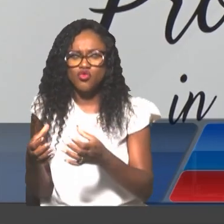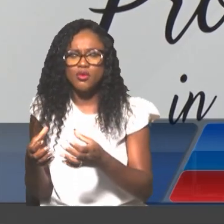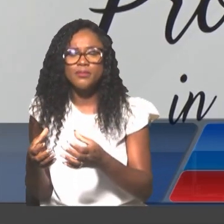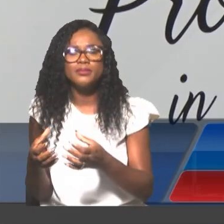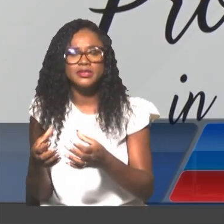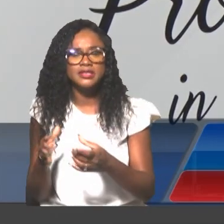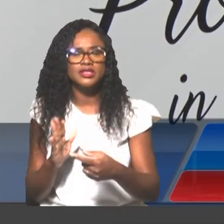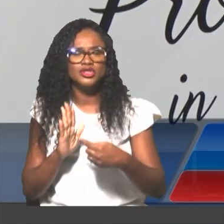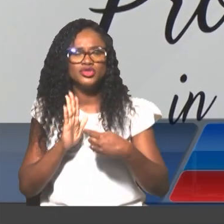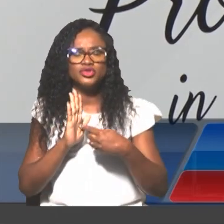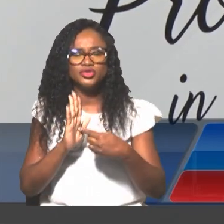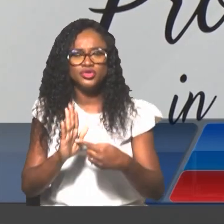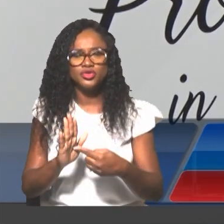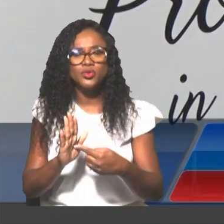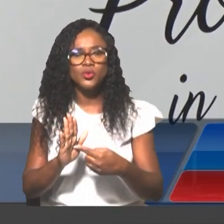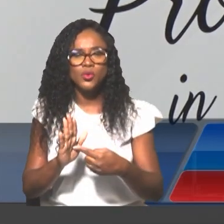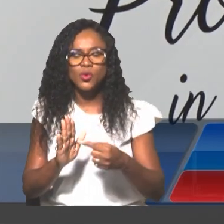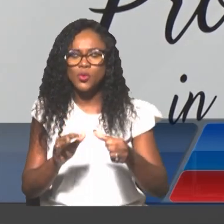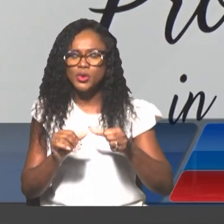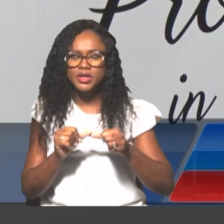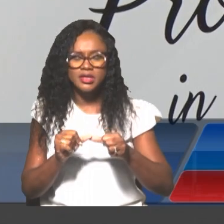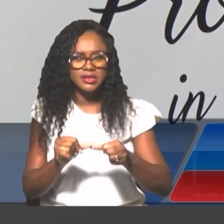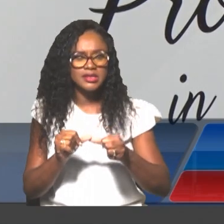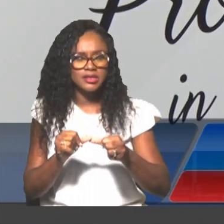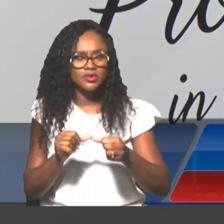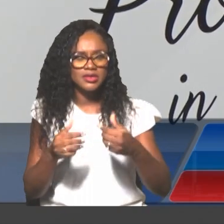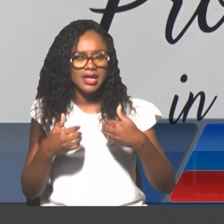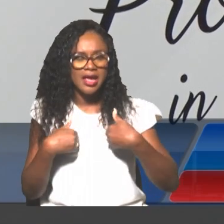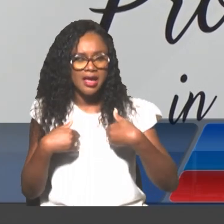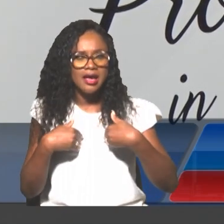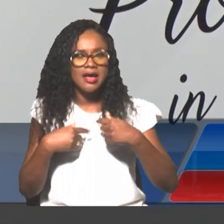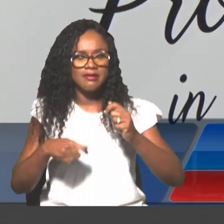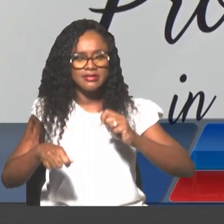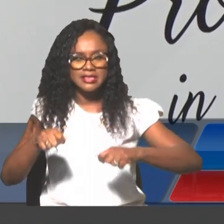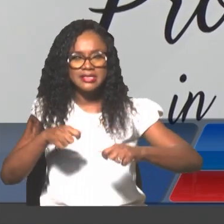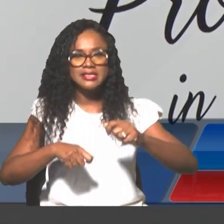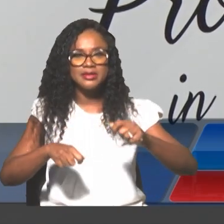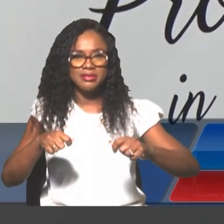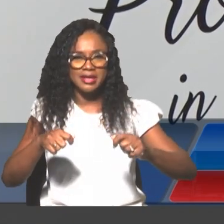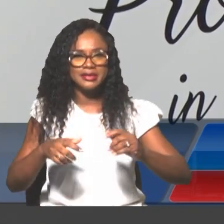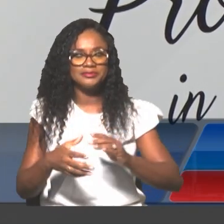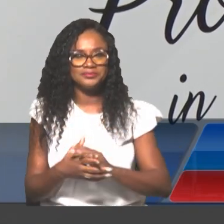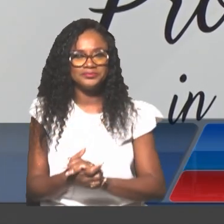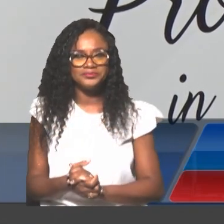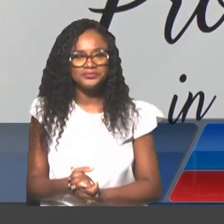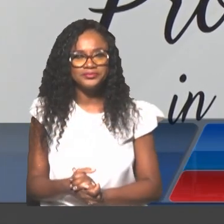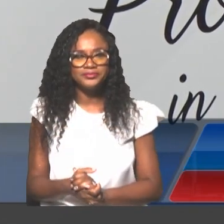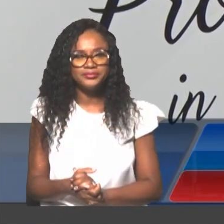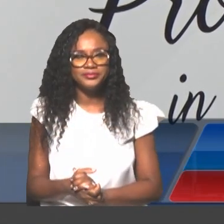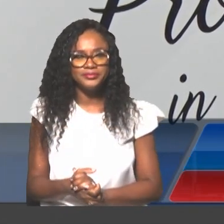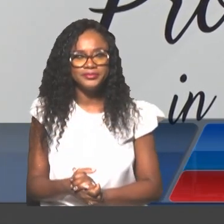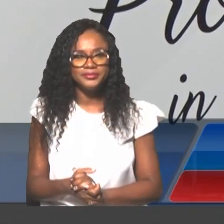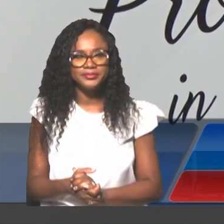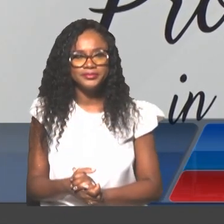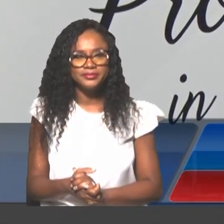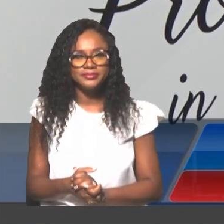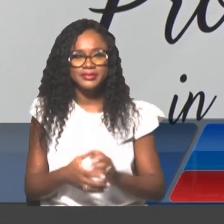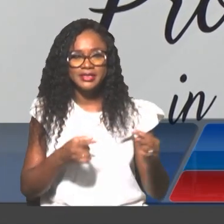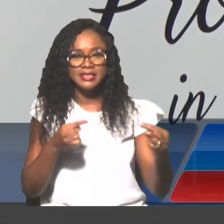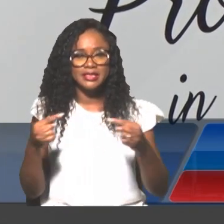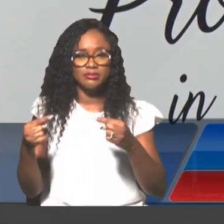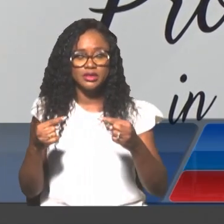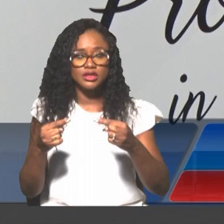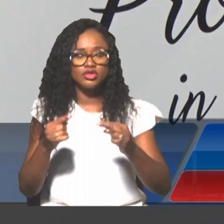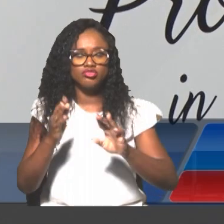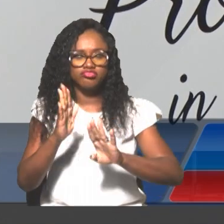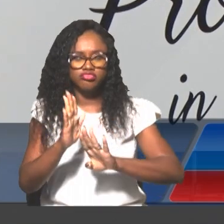is testament to us remaining very closely planted and rooted to our origins. But the competition has been evolving.